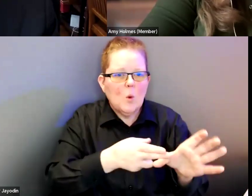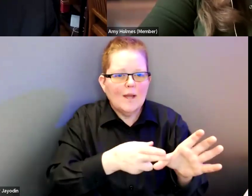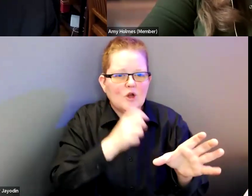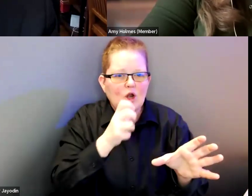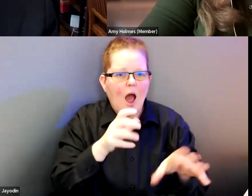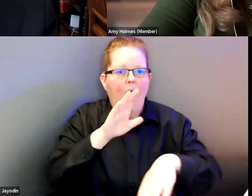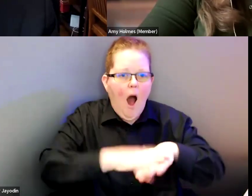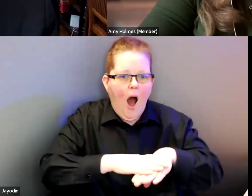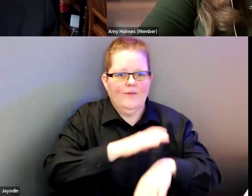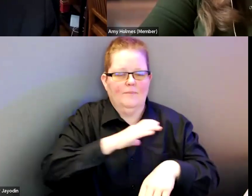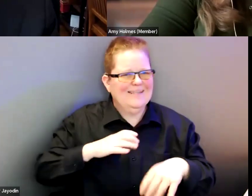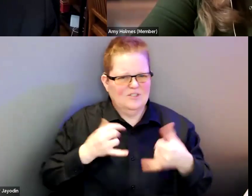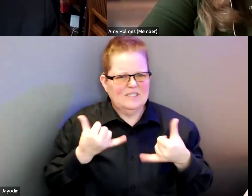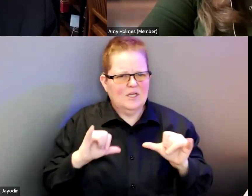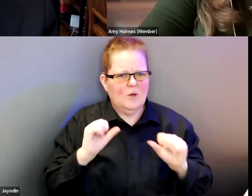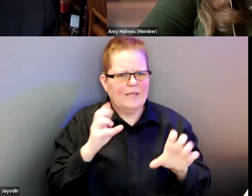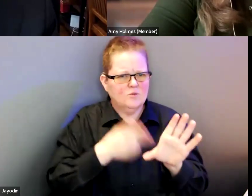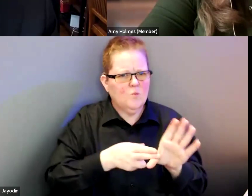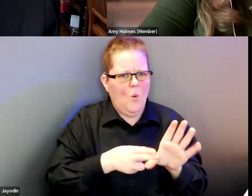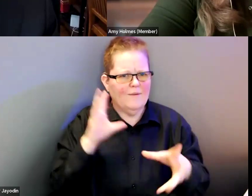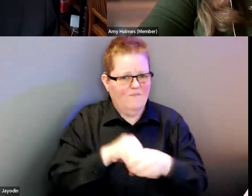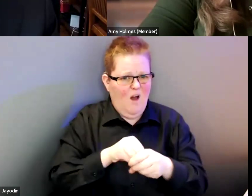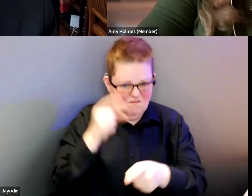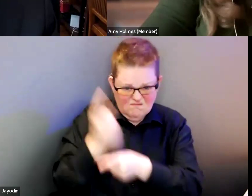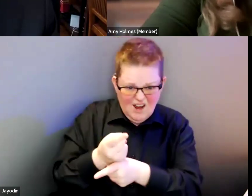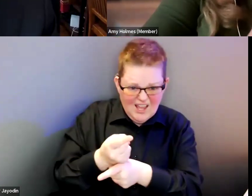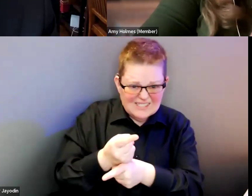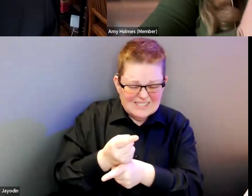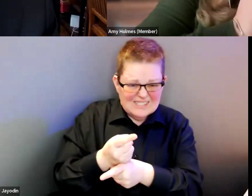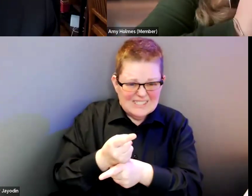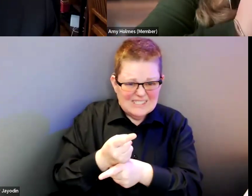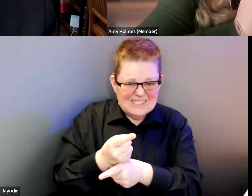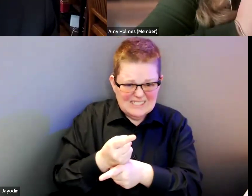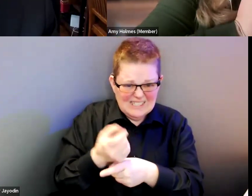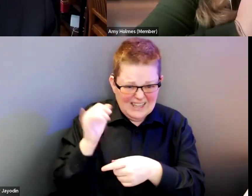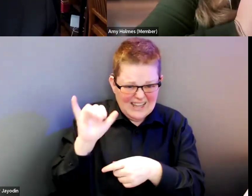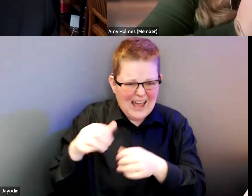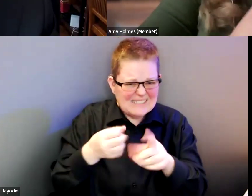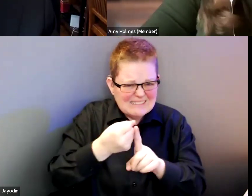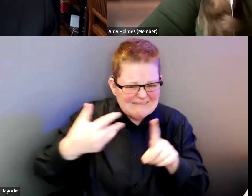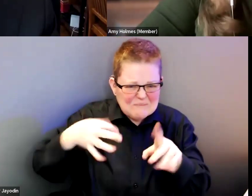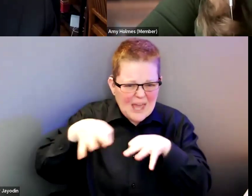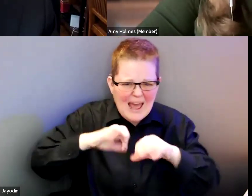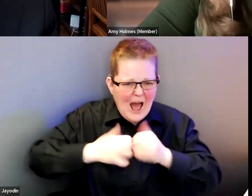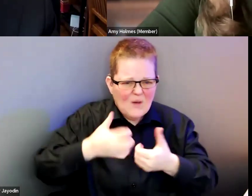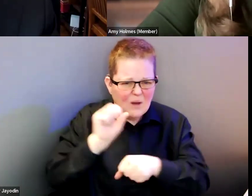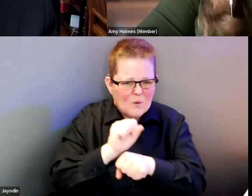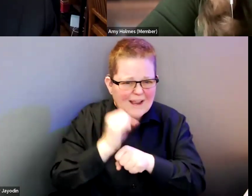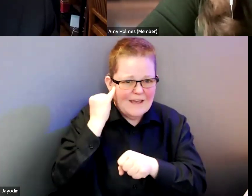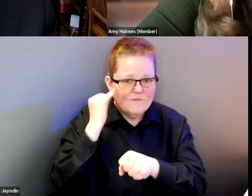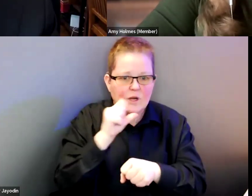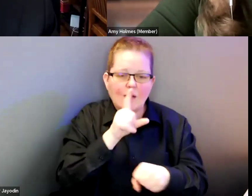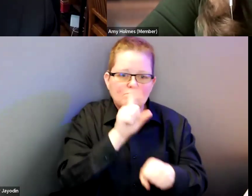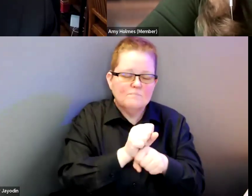still join and be a part of it. Is that right? And maybe some touching on just like how that would work would be helpful to